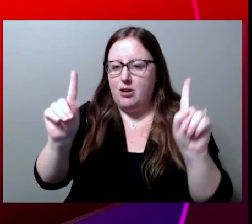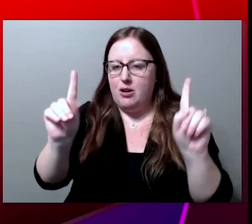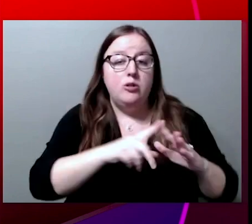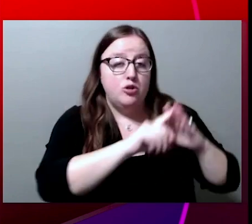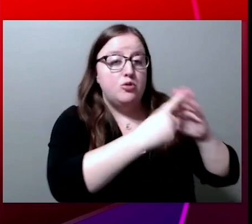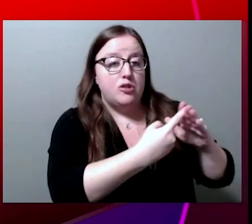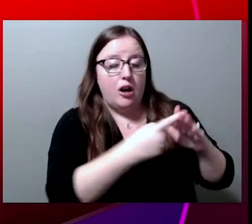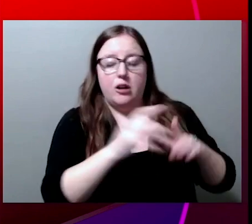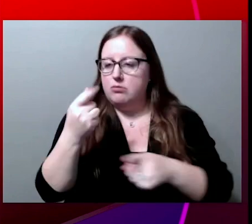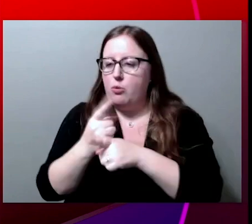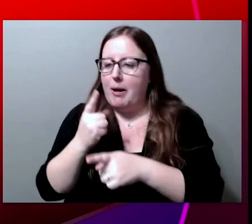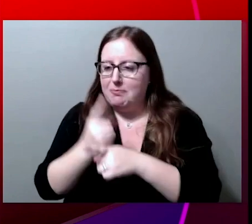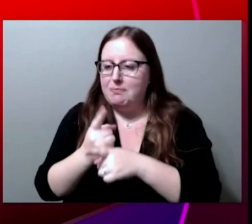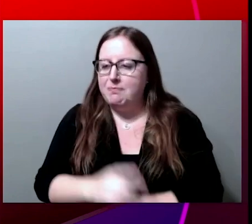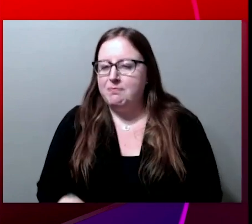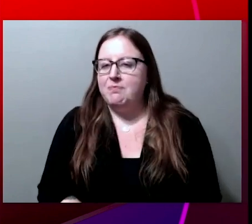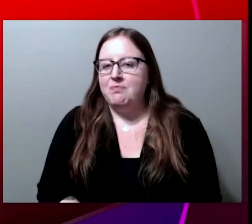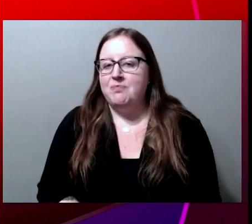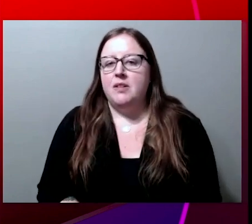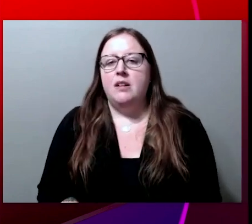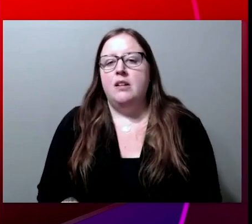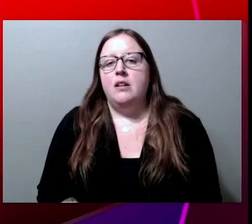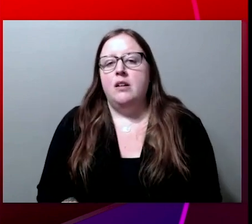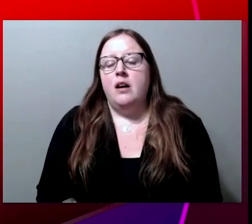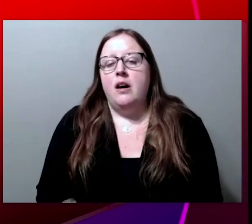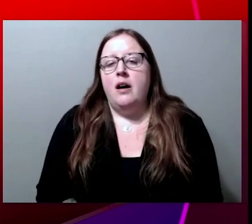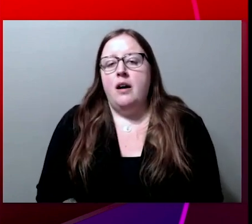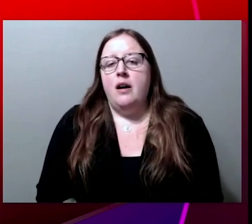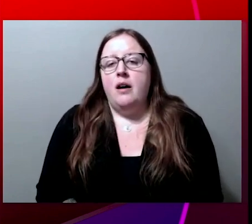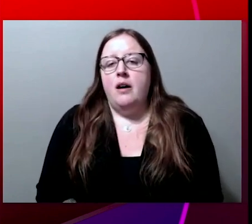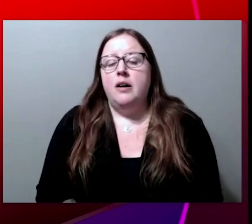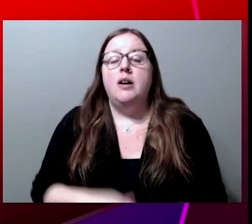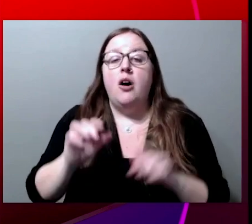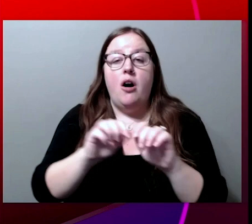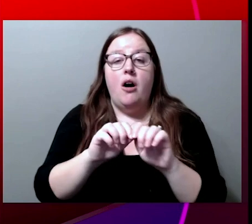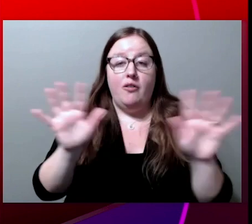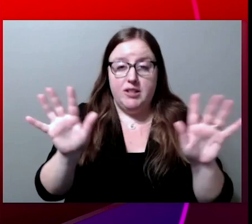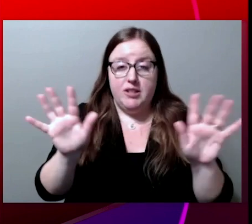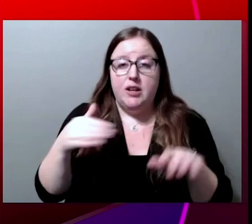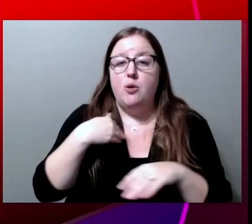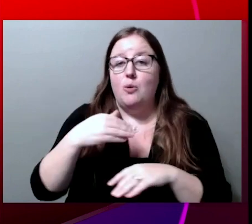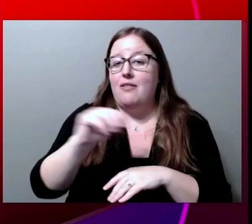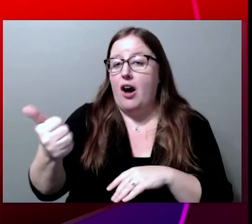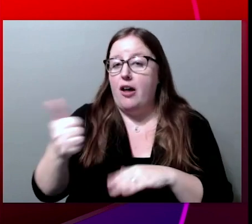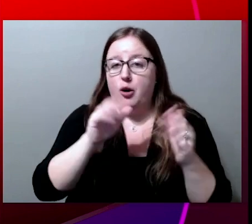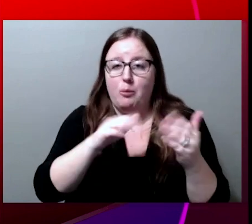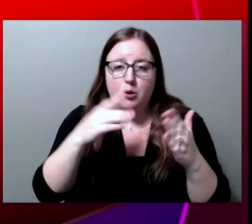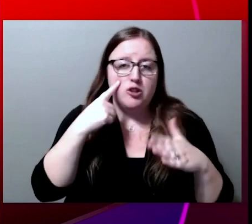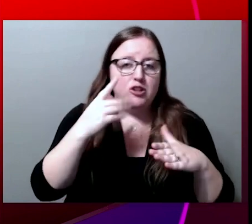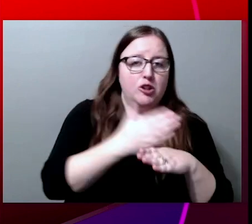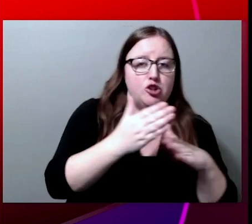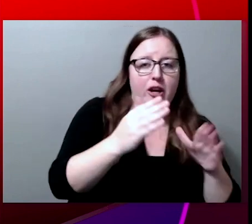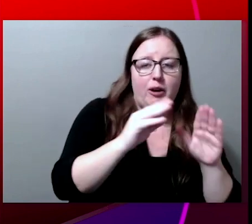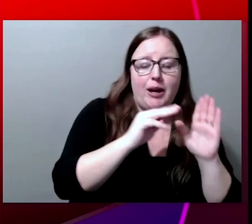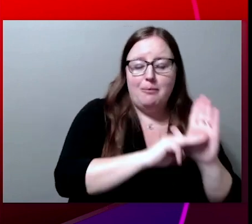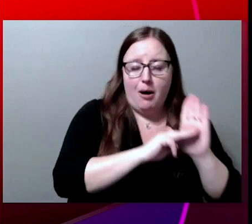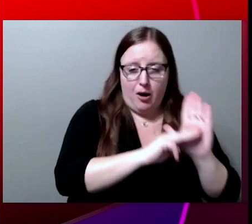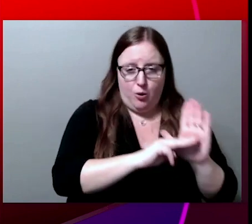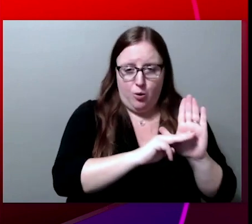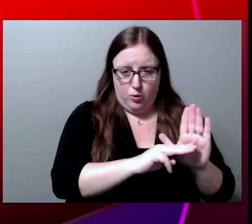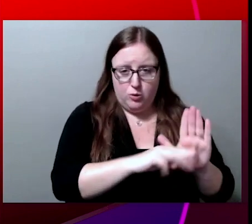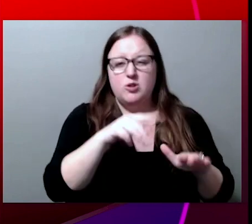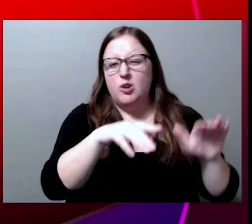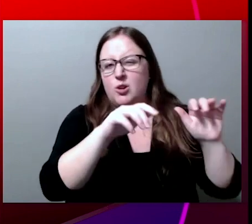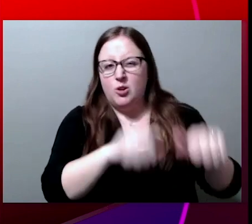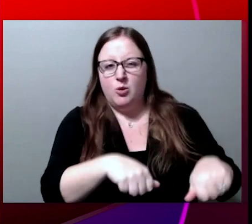exactly. quickly. Okay. Now, obviously there's other methods for sharing models. You